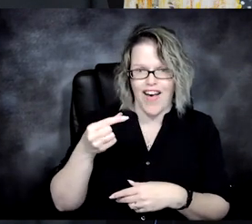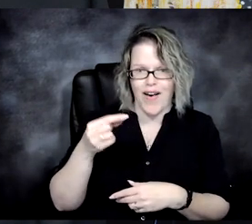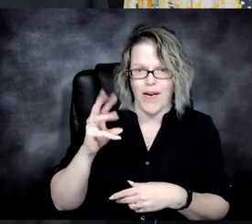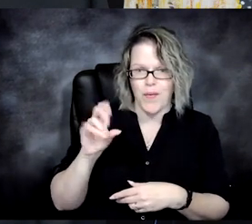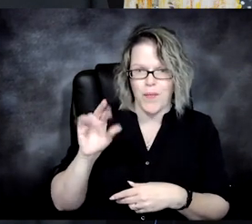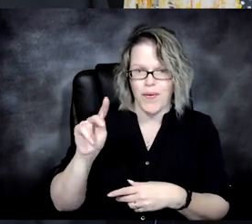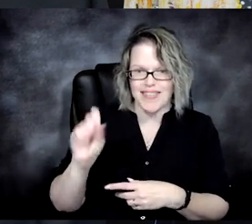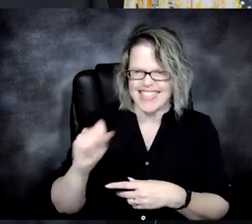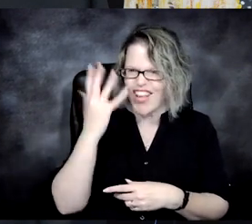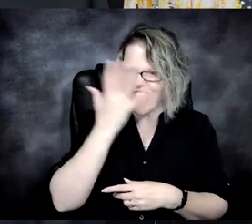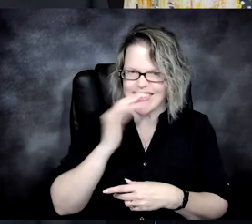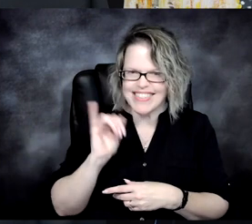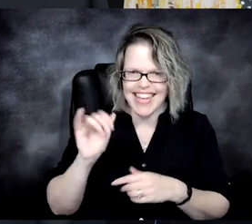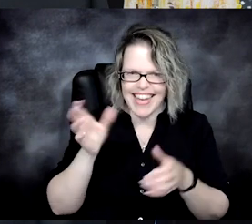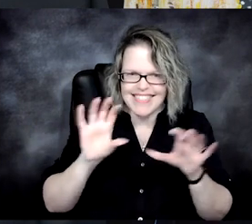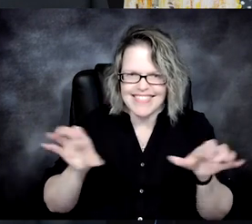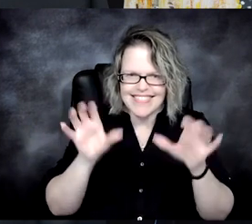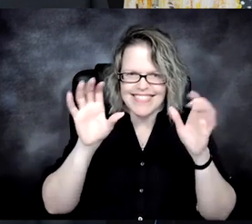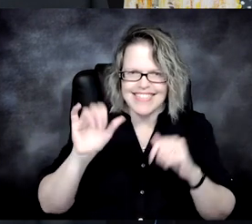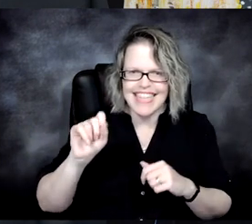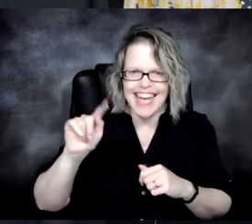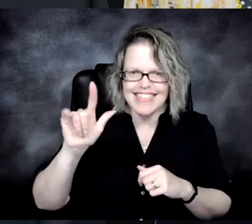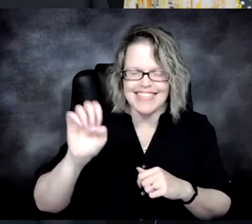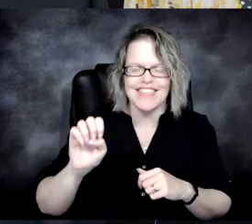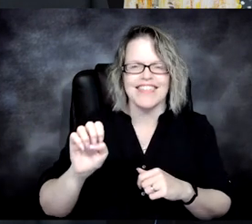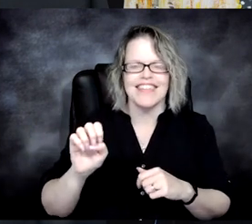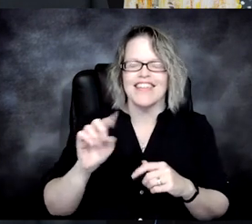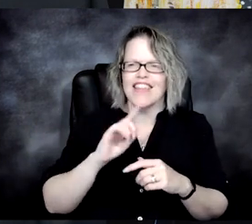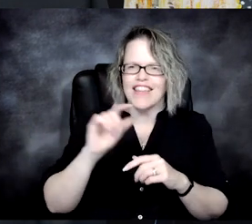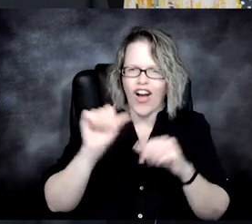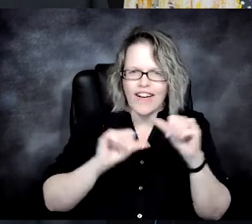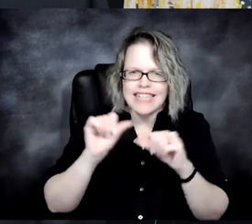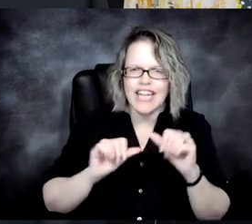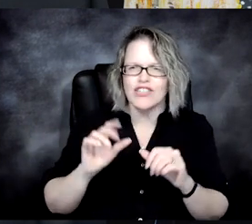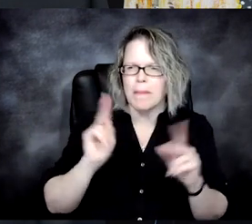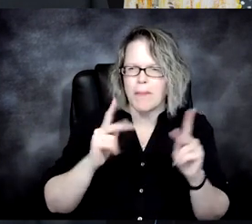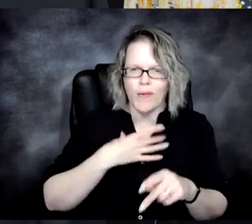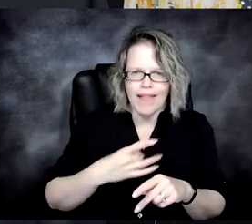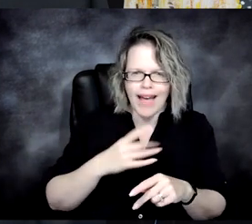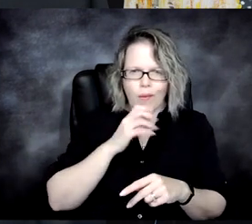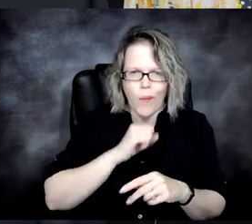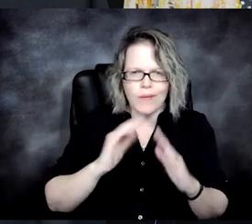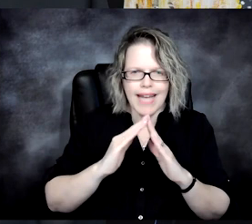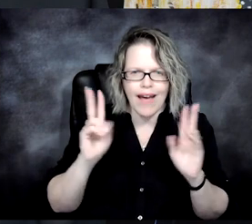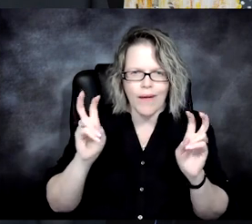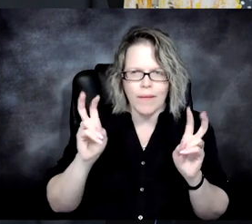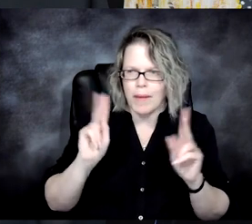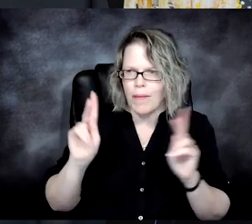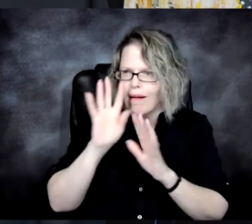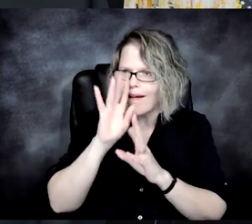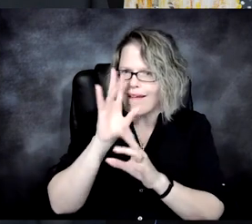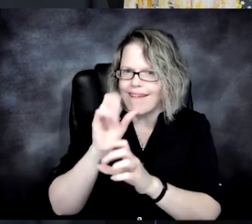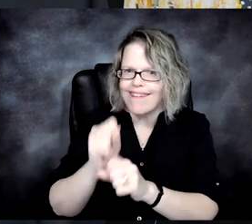and you're drawn to it. So students of architecture and folks who just love to be in old downtowns, they're kind of drawn to it. What they